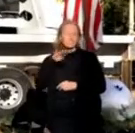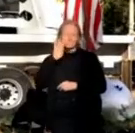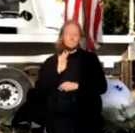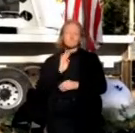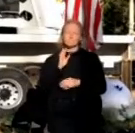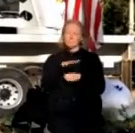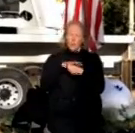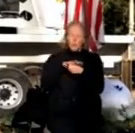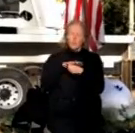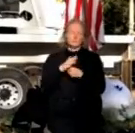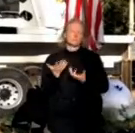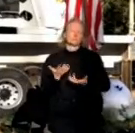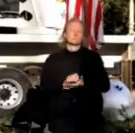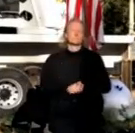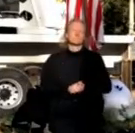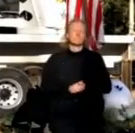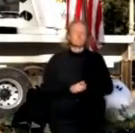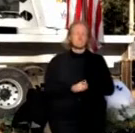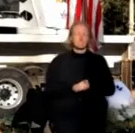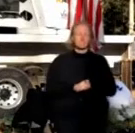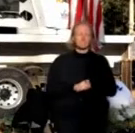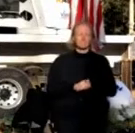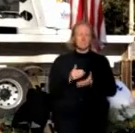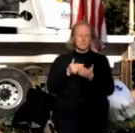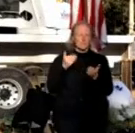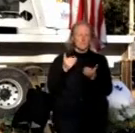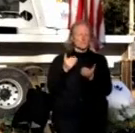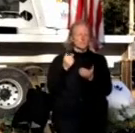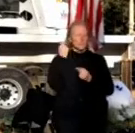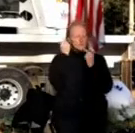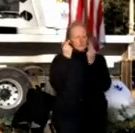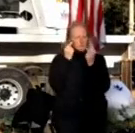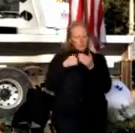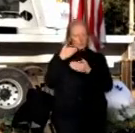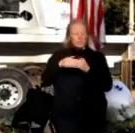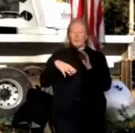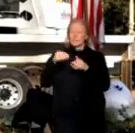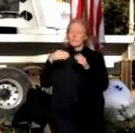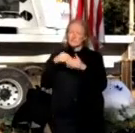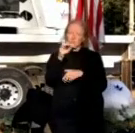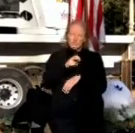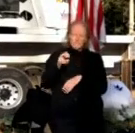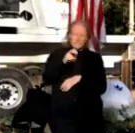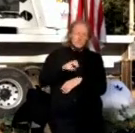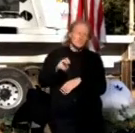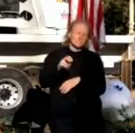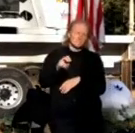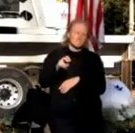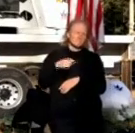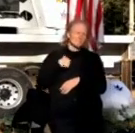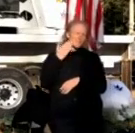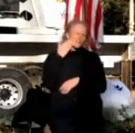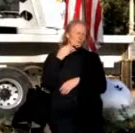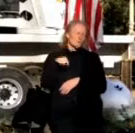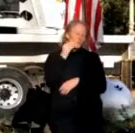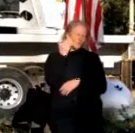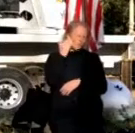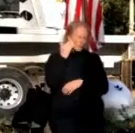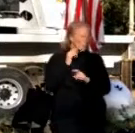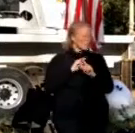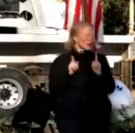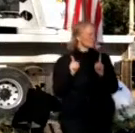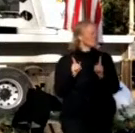local adventurer. So before you consider your next outdoor adventure, I'm sure I'm preaching to the choir here,